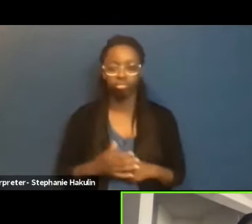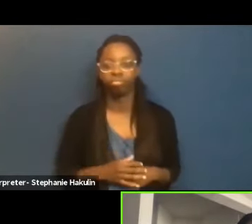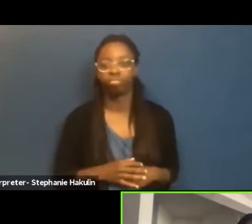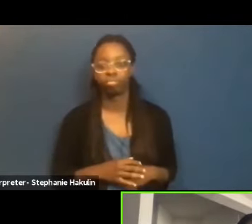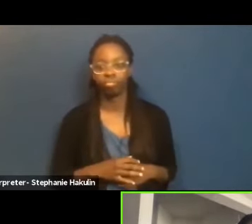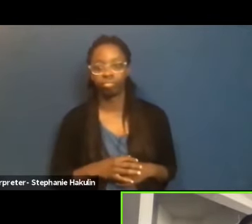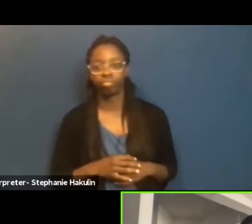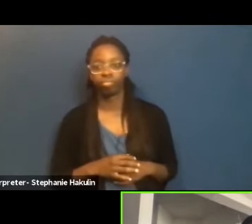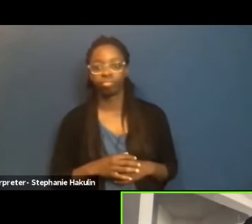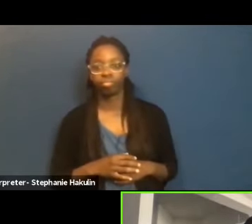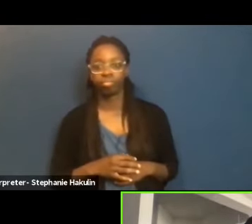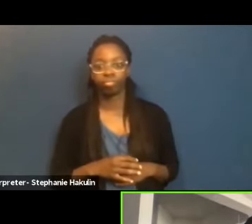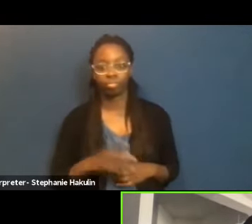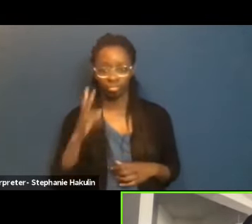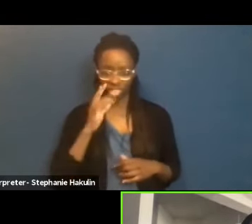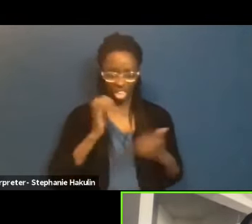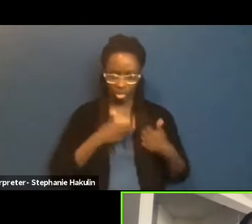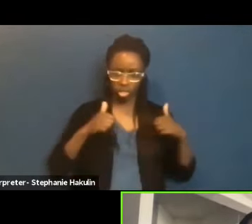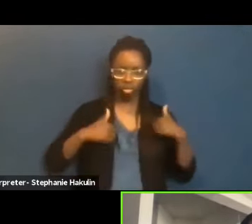to be.